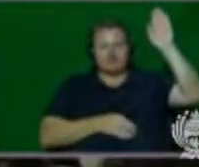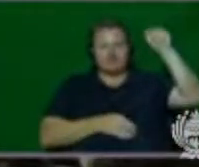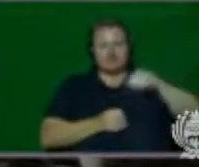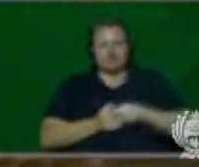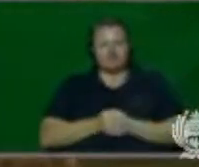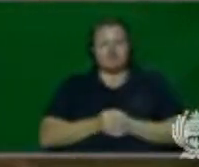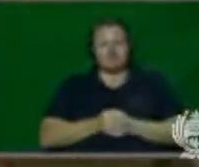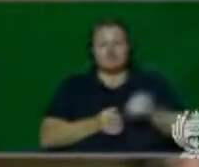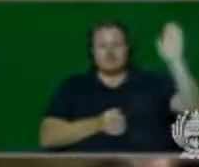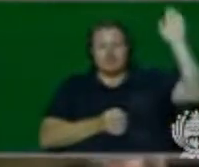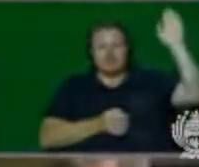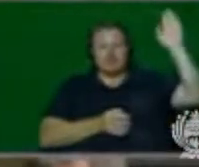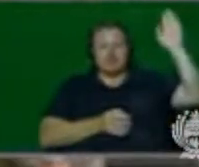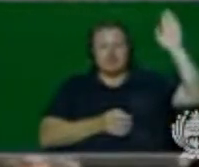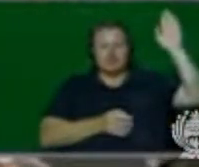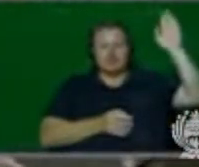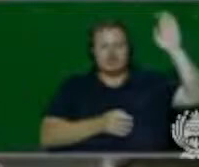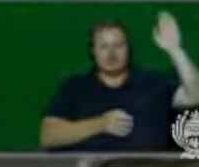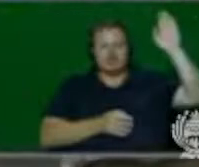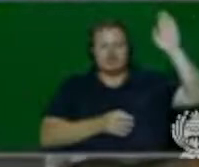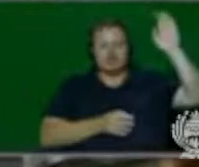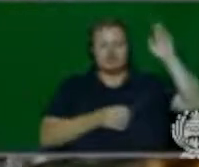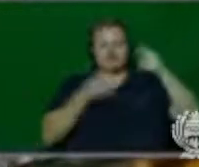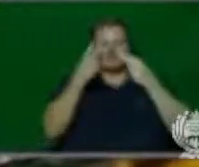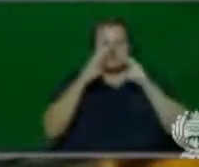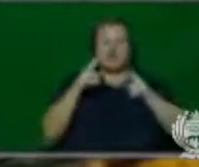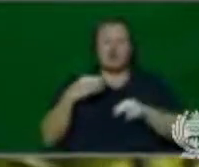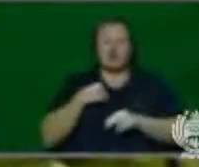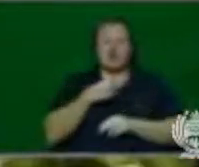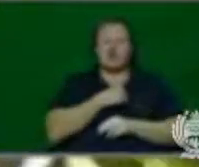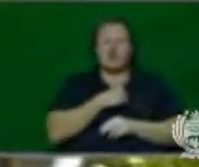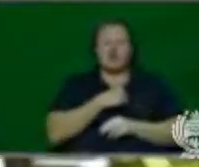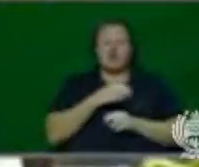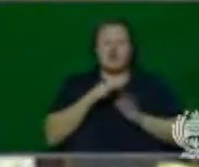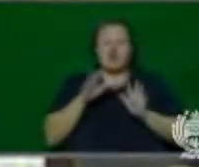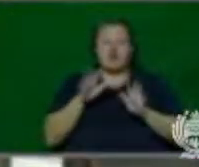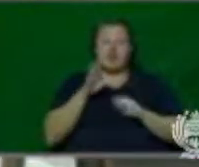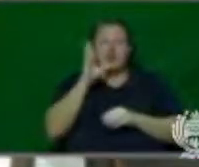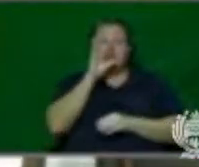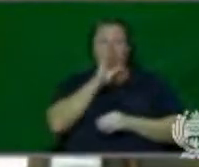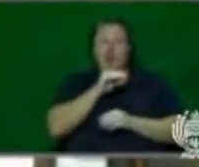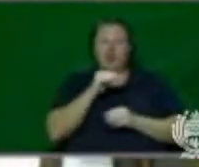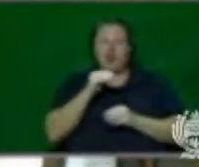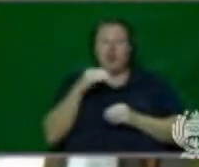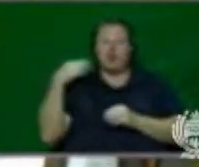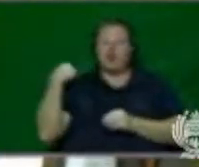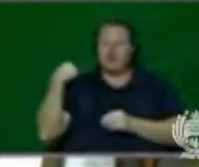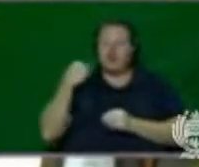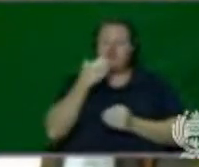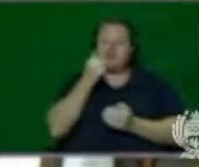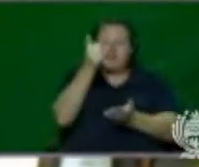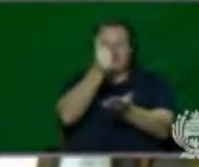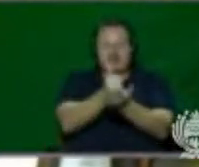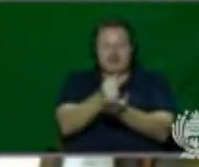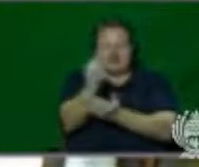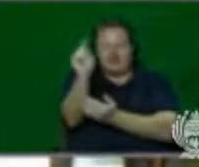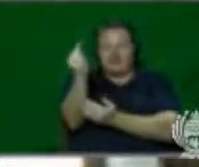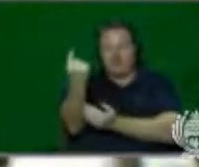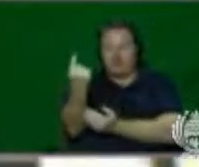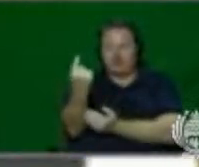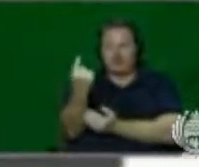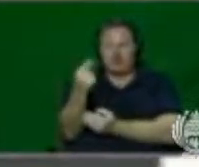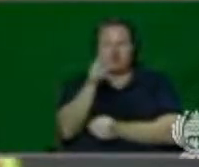On a point of order, Speaker. Order, Honorable Member. I will ask the Minister to take a seat first. There are